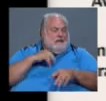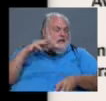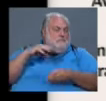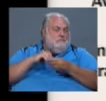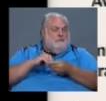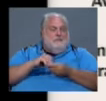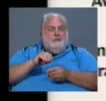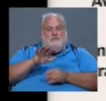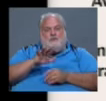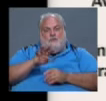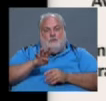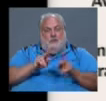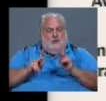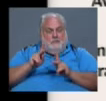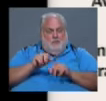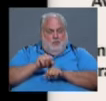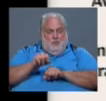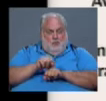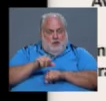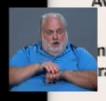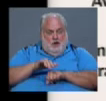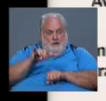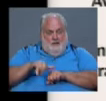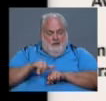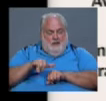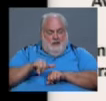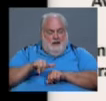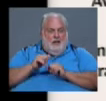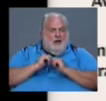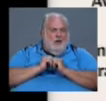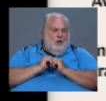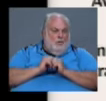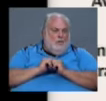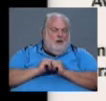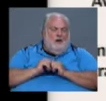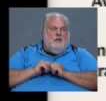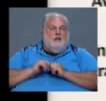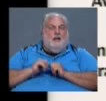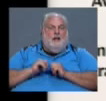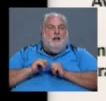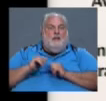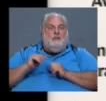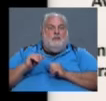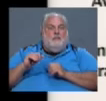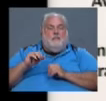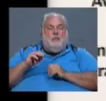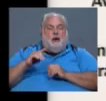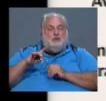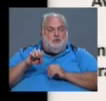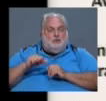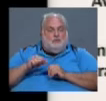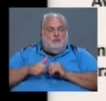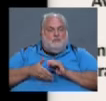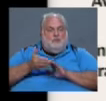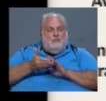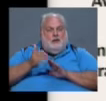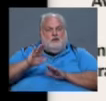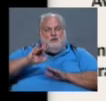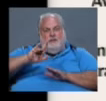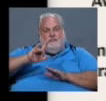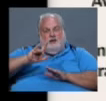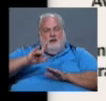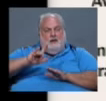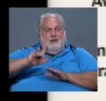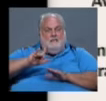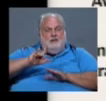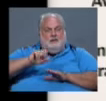54. And then when we bring the mission module on board, we'll have probably 25 roughly sailors that come with that equipment that will help operate it and maintain it. And then we'll also